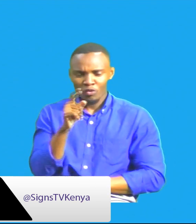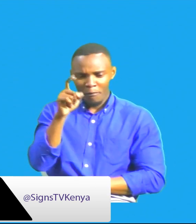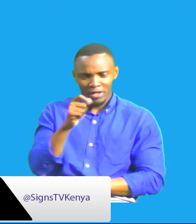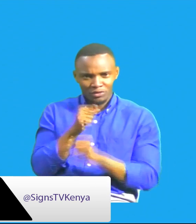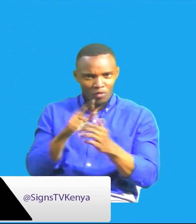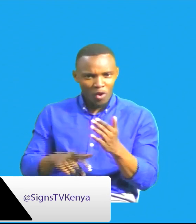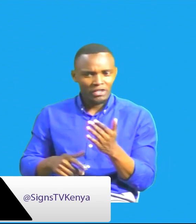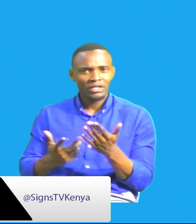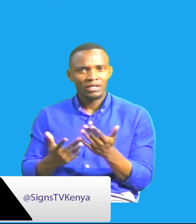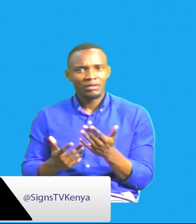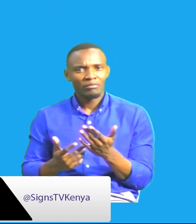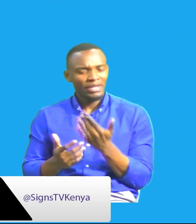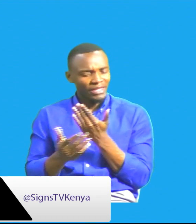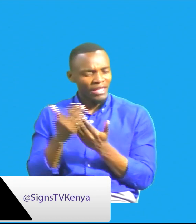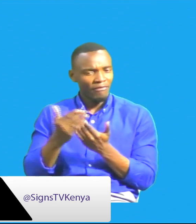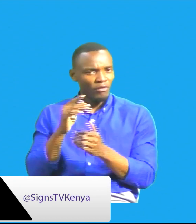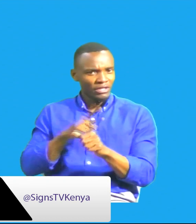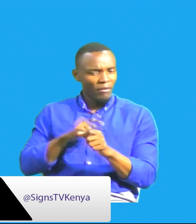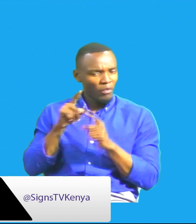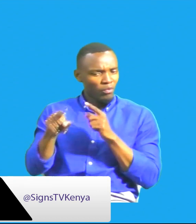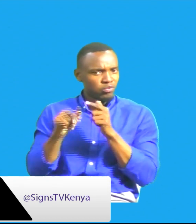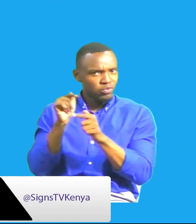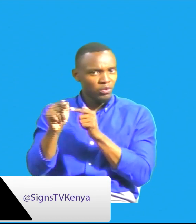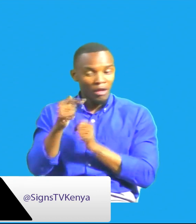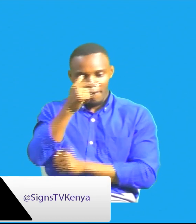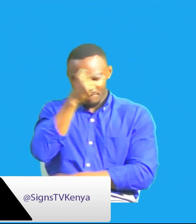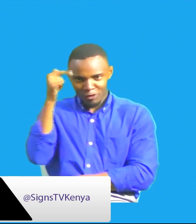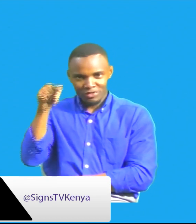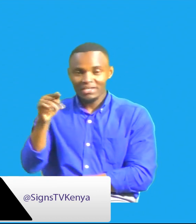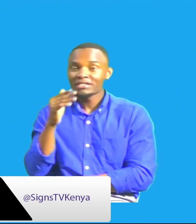careful ukikuja kumuingililia is Karen Nyamu, because Karen Nyamu gives